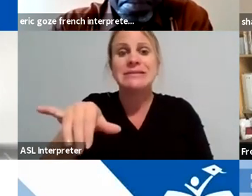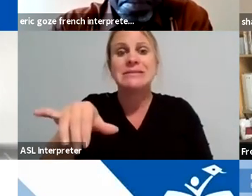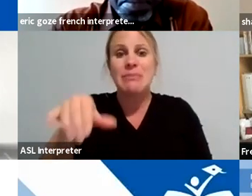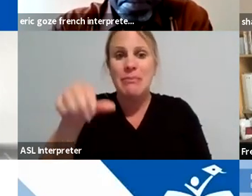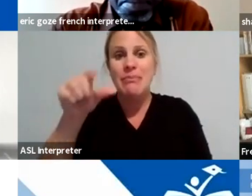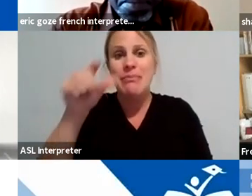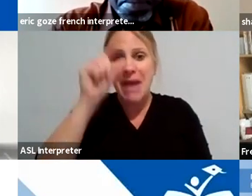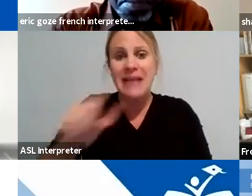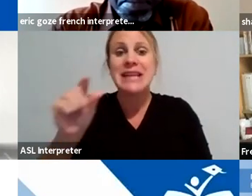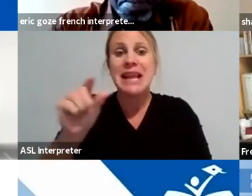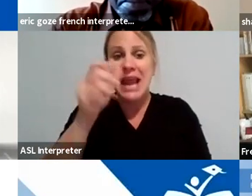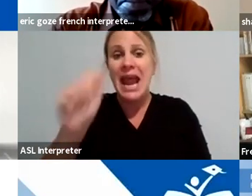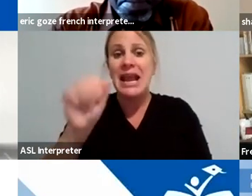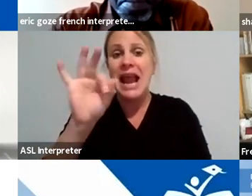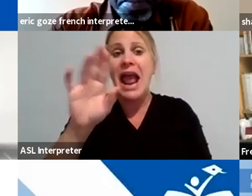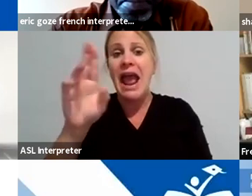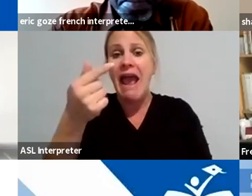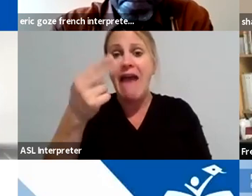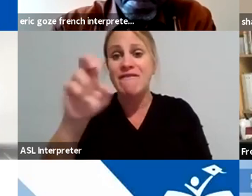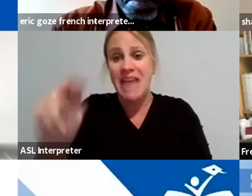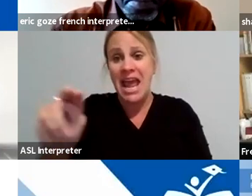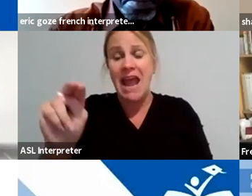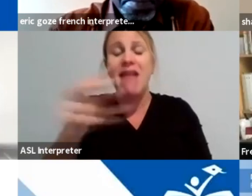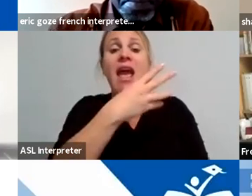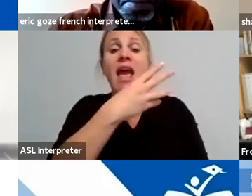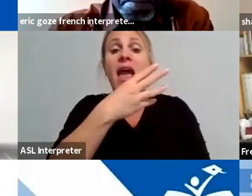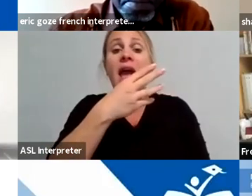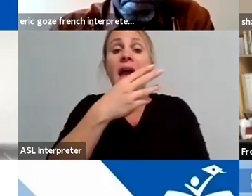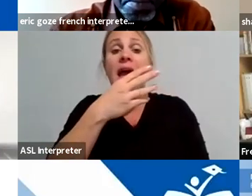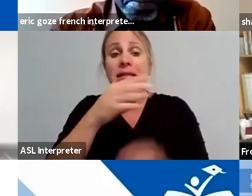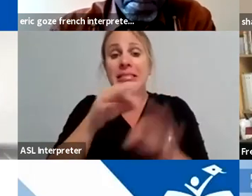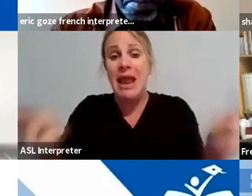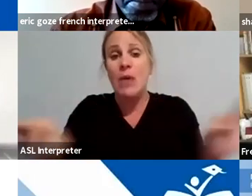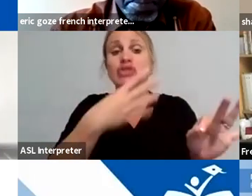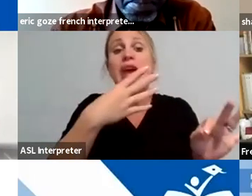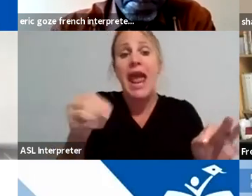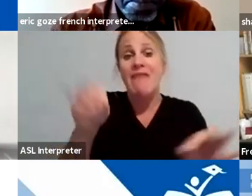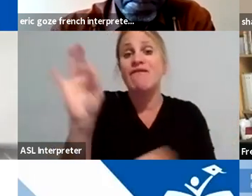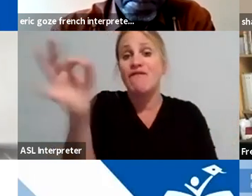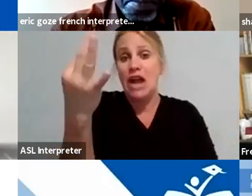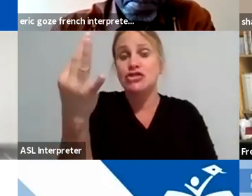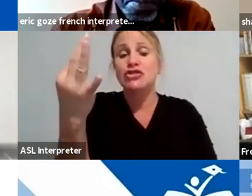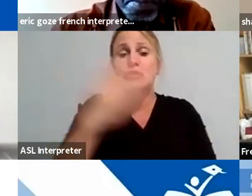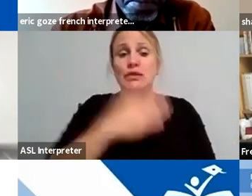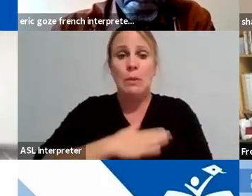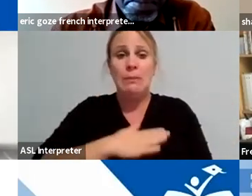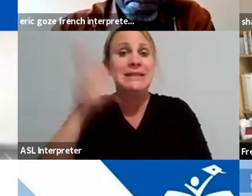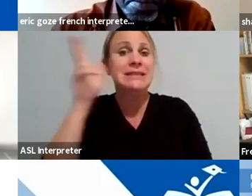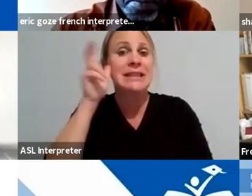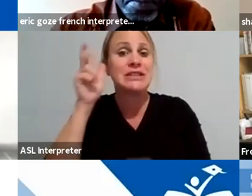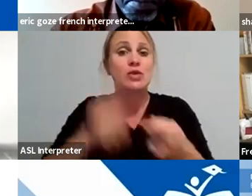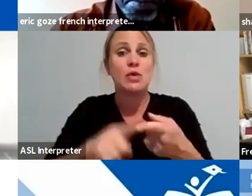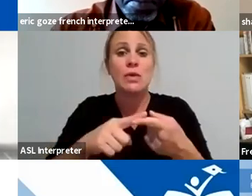Afghanistan, and French. So please listen to the following announcement regarding